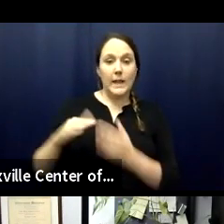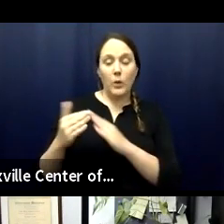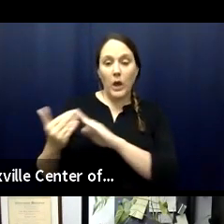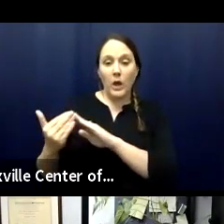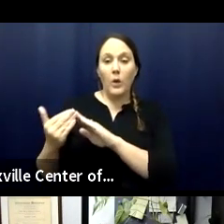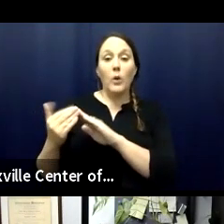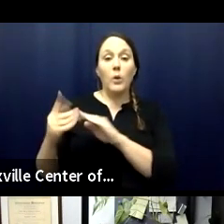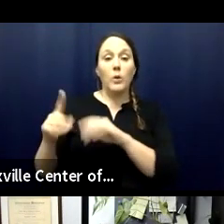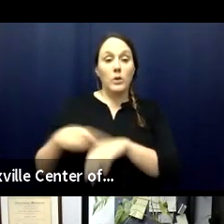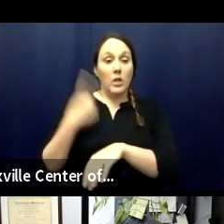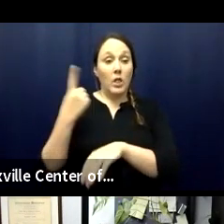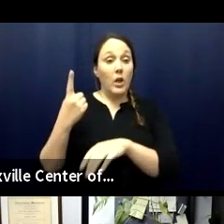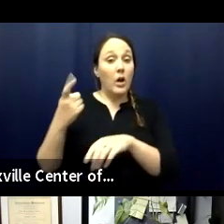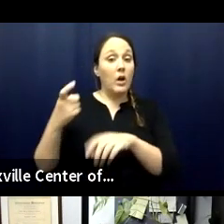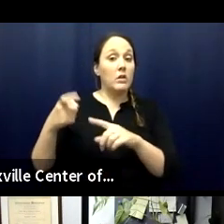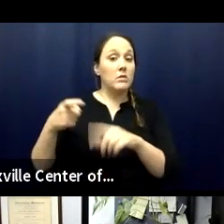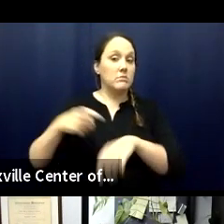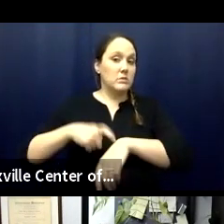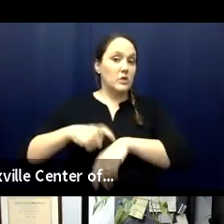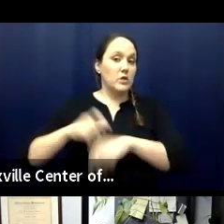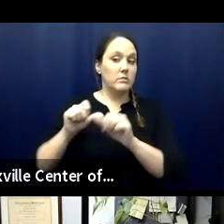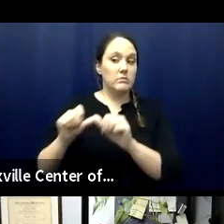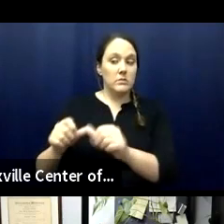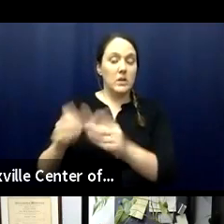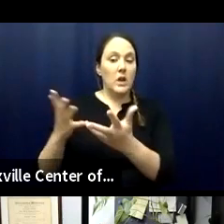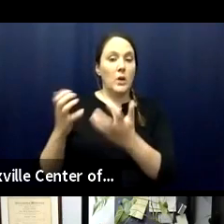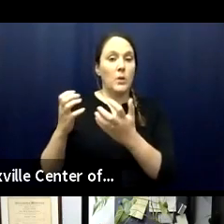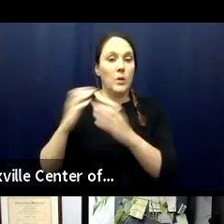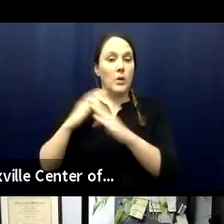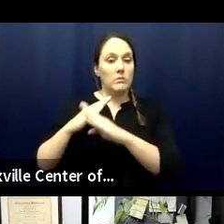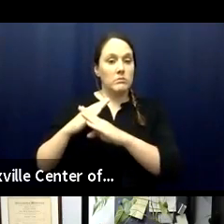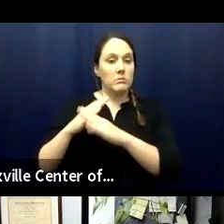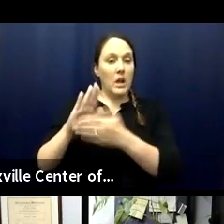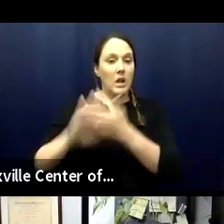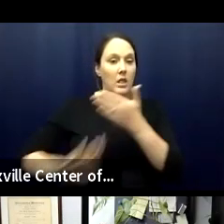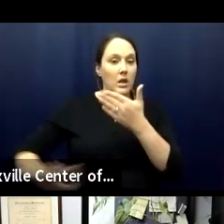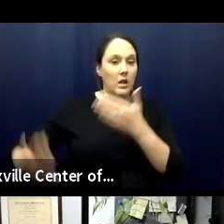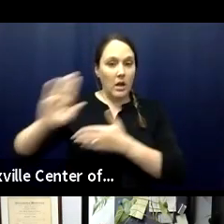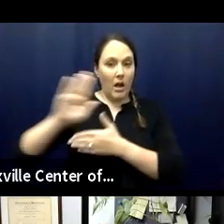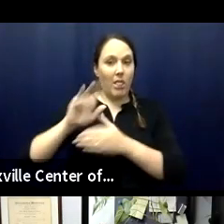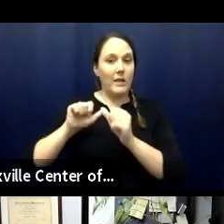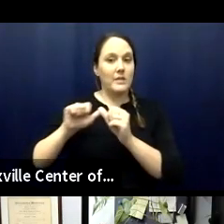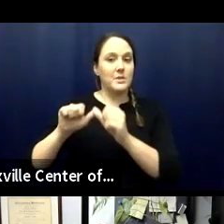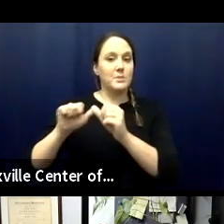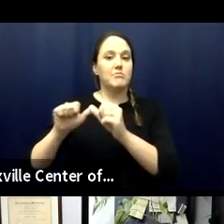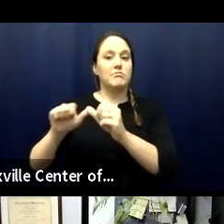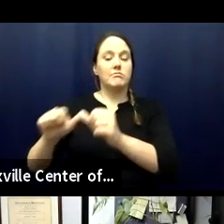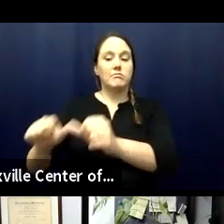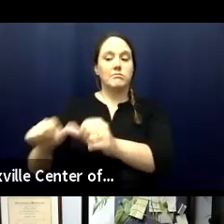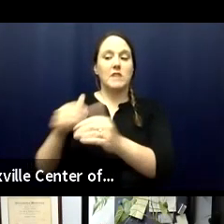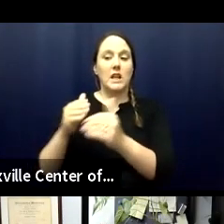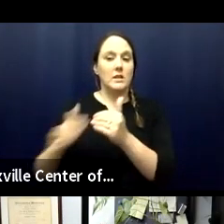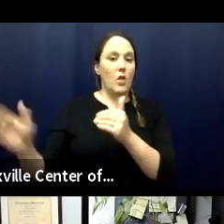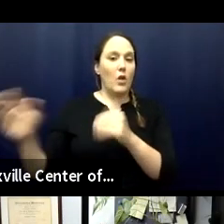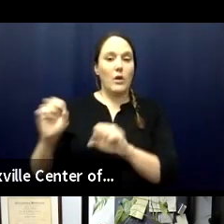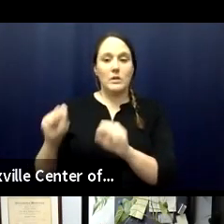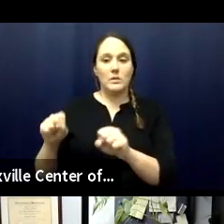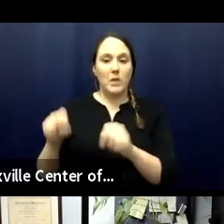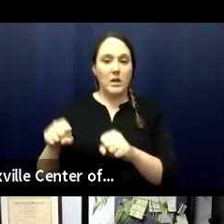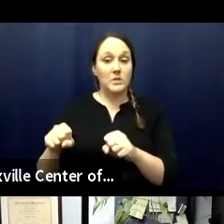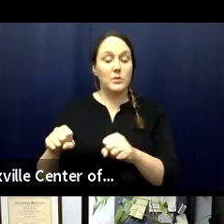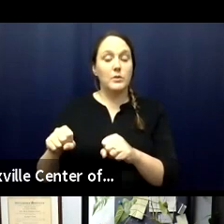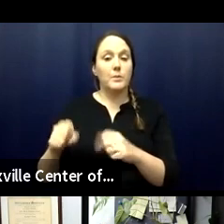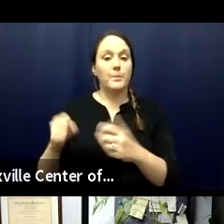longer term play is to try to keep the college, for example, going as long as possible. And so, you